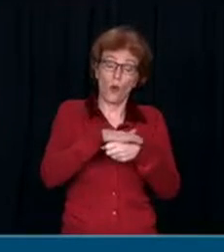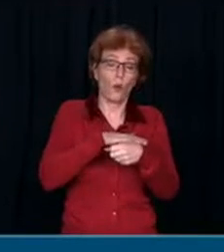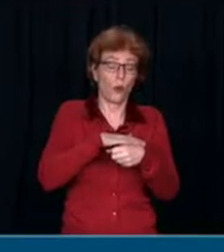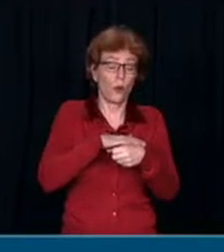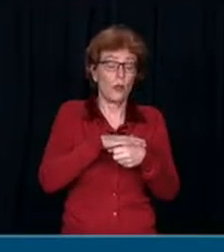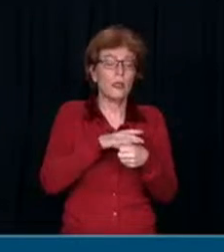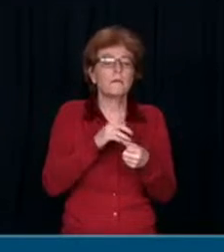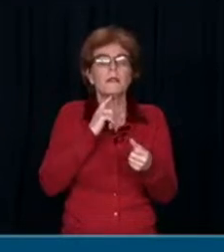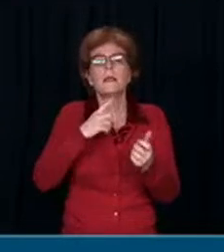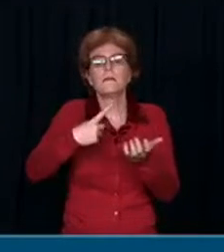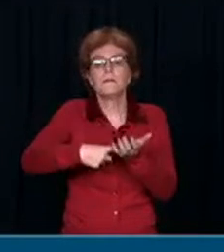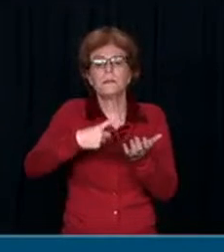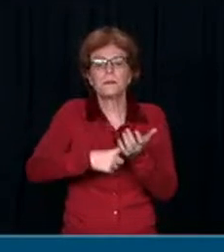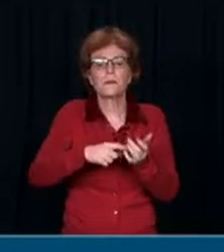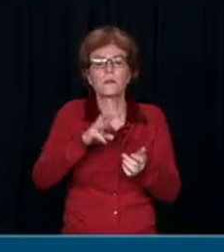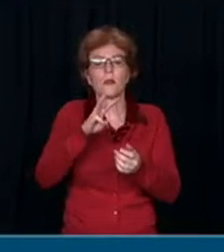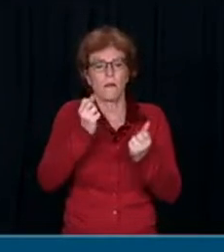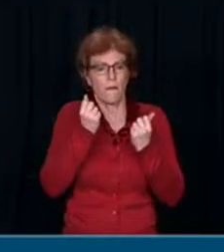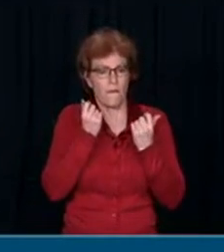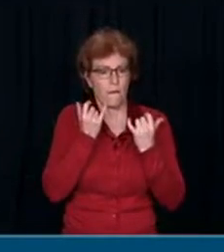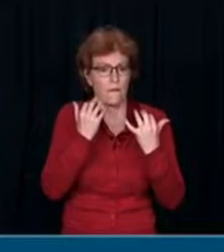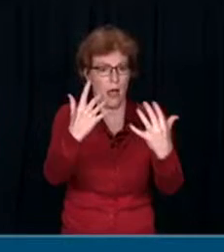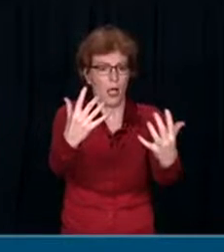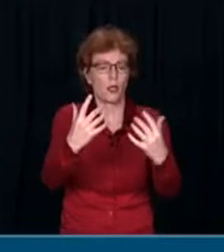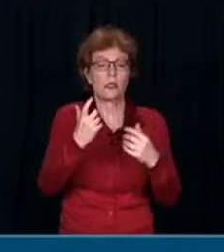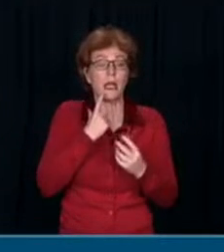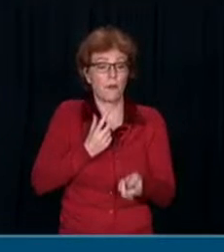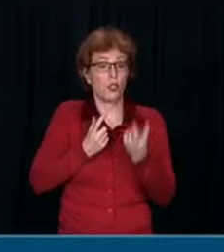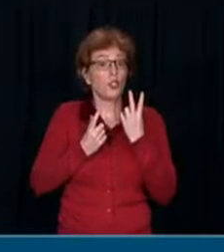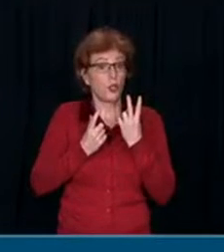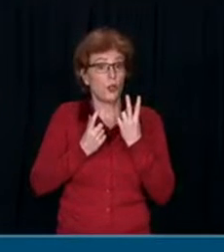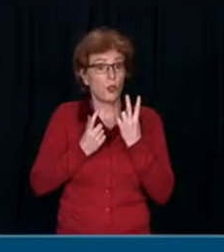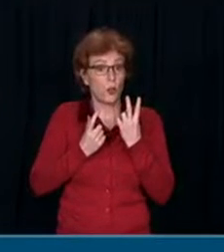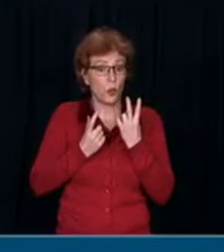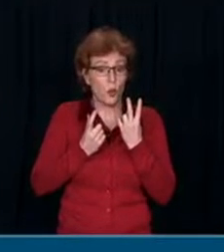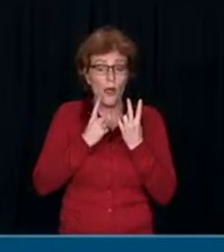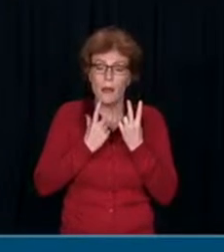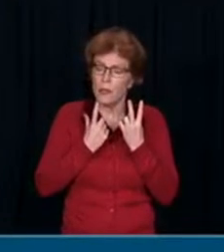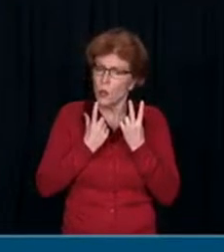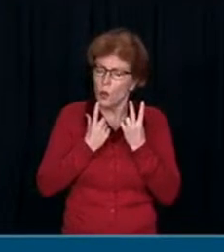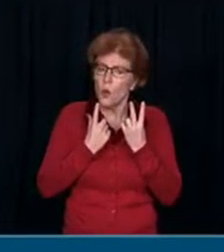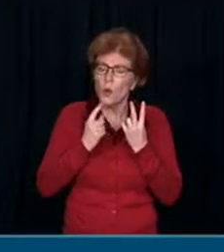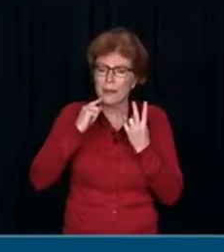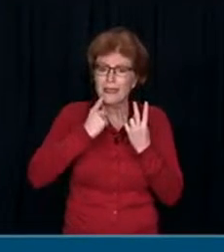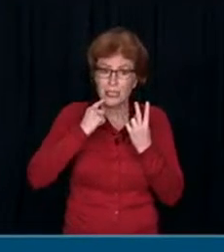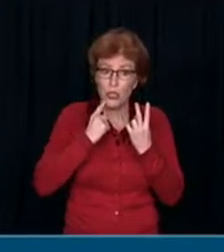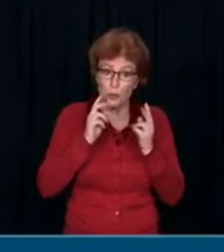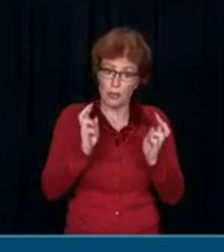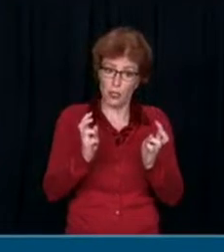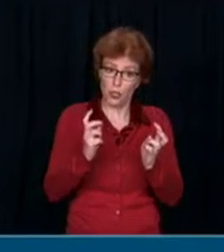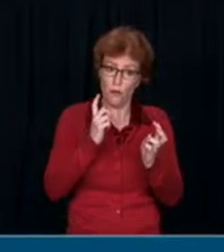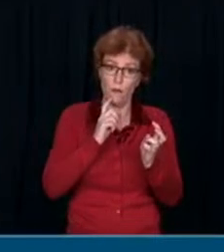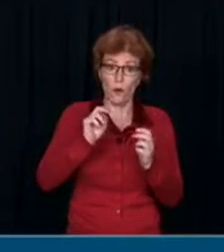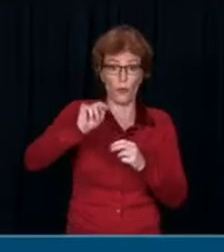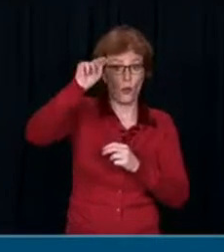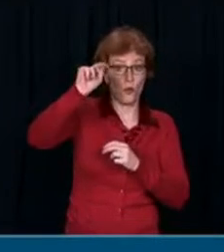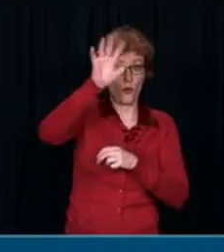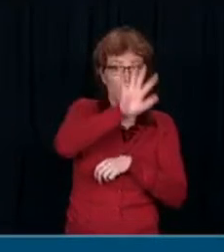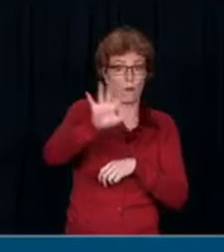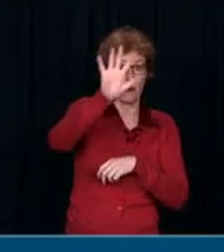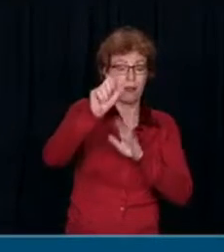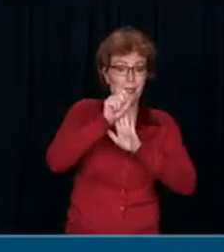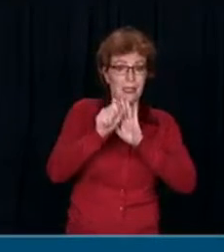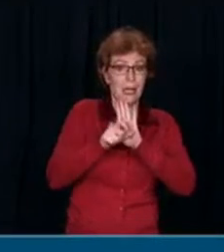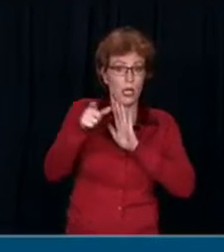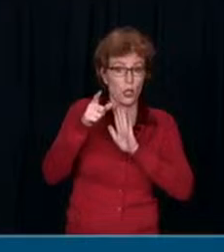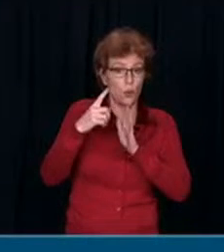that. Let's talk about wildfires. There were 2, and this is such a pressing issue, certainly for the northern portion of the state that you